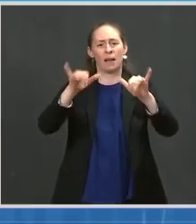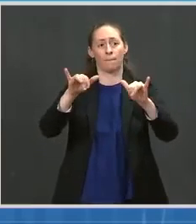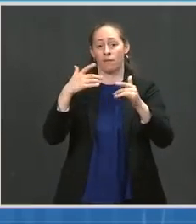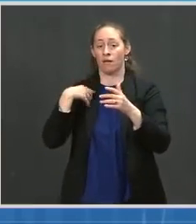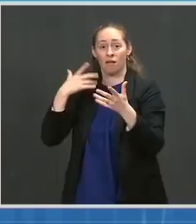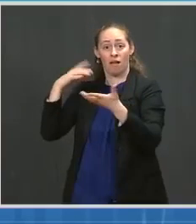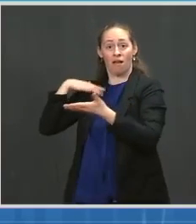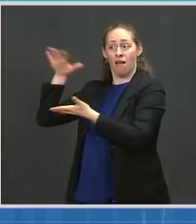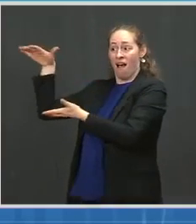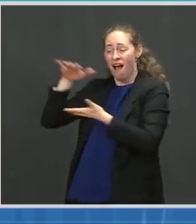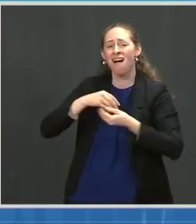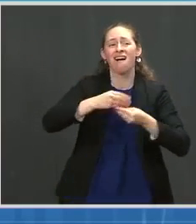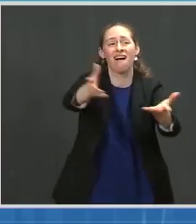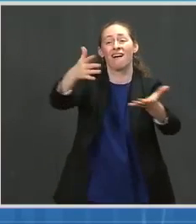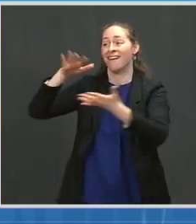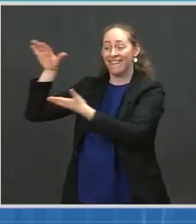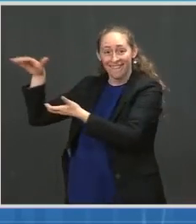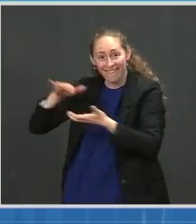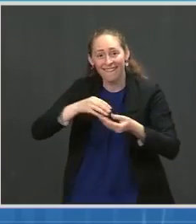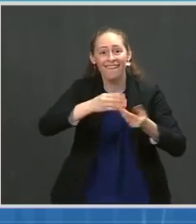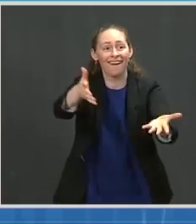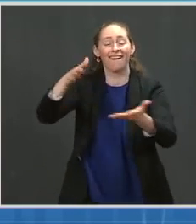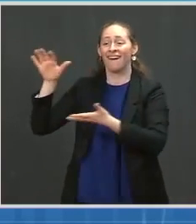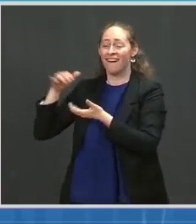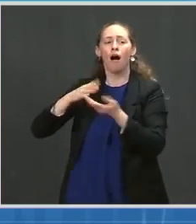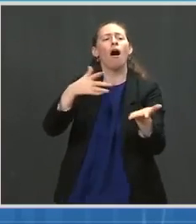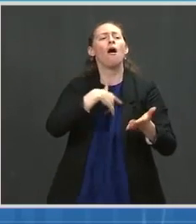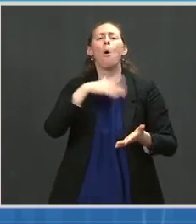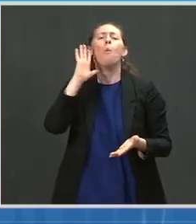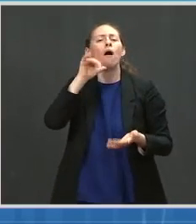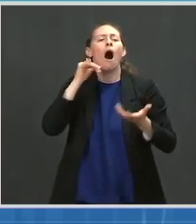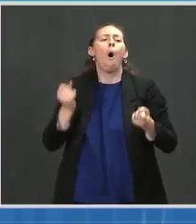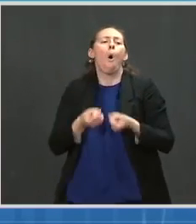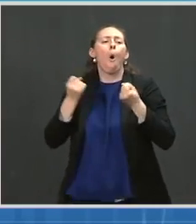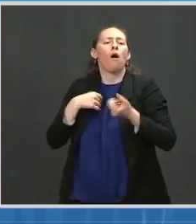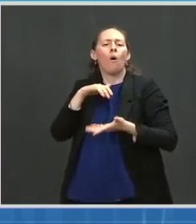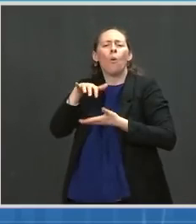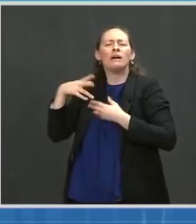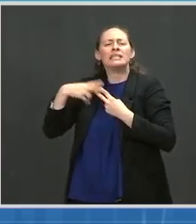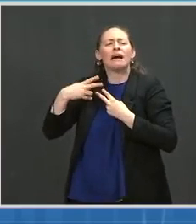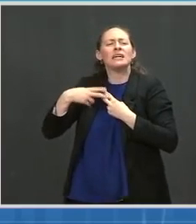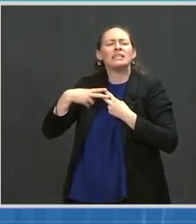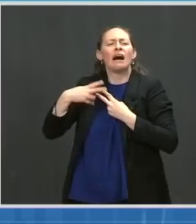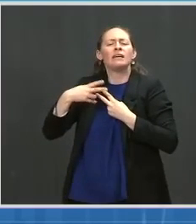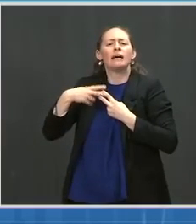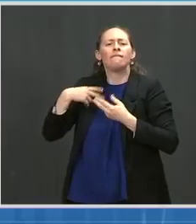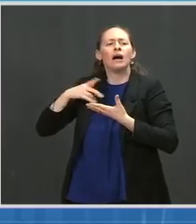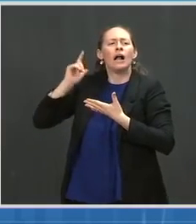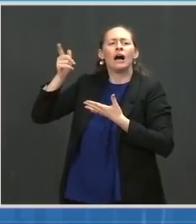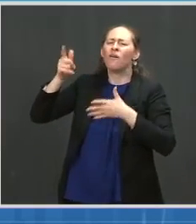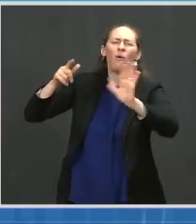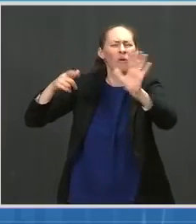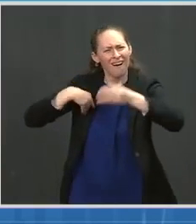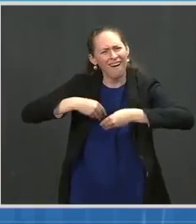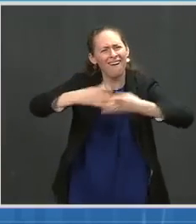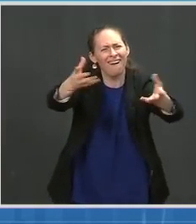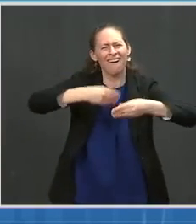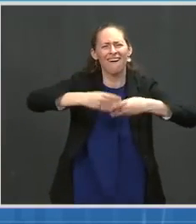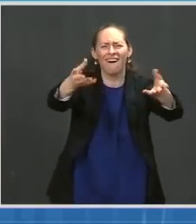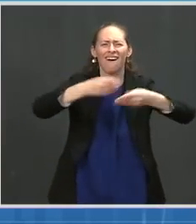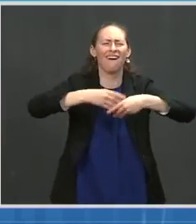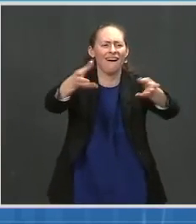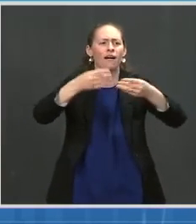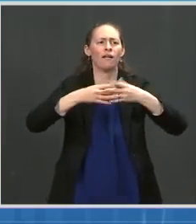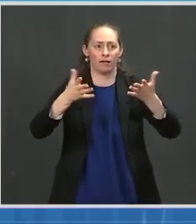available. And we're not even halfway through our vaccination program. So now is not the time